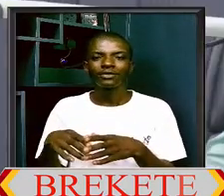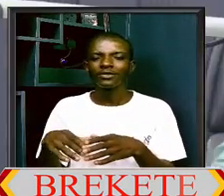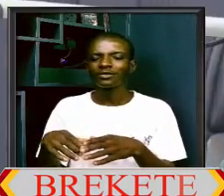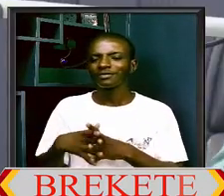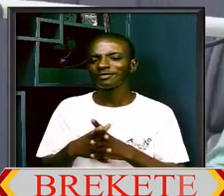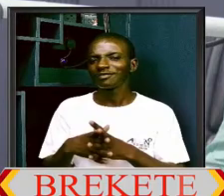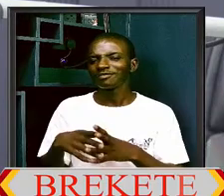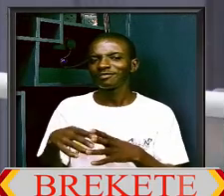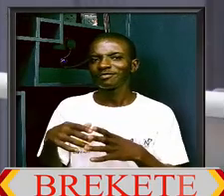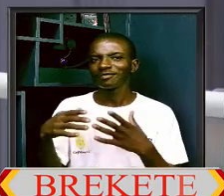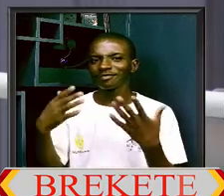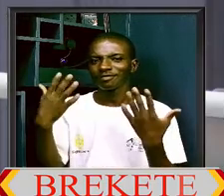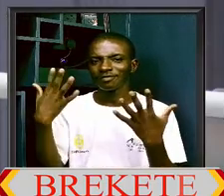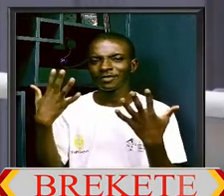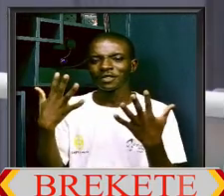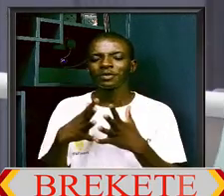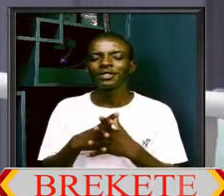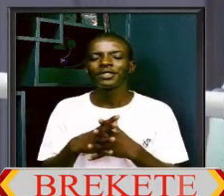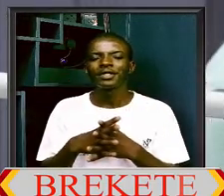Dr